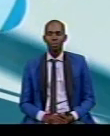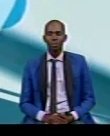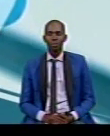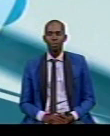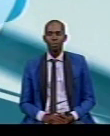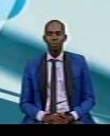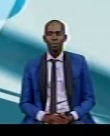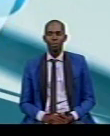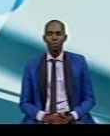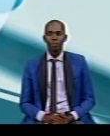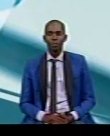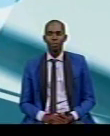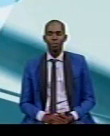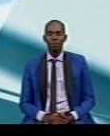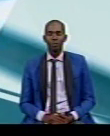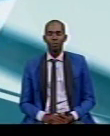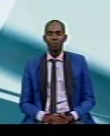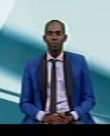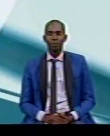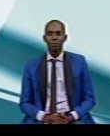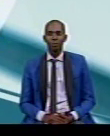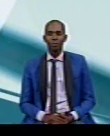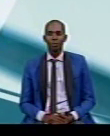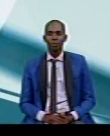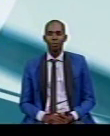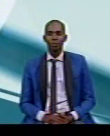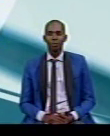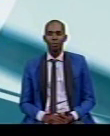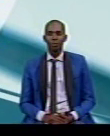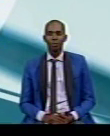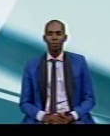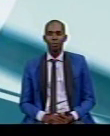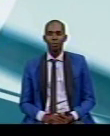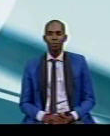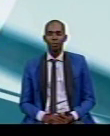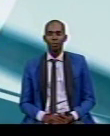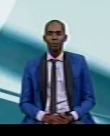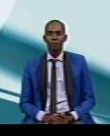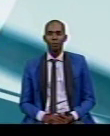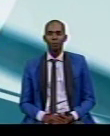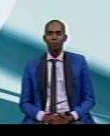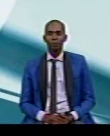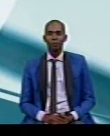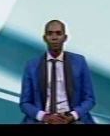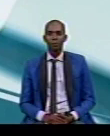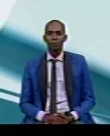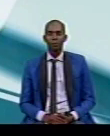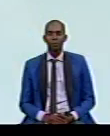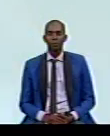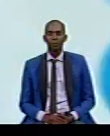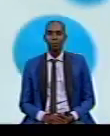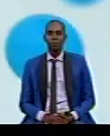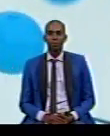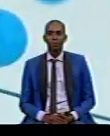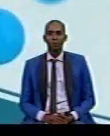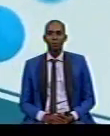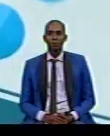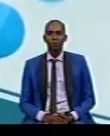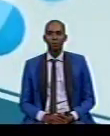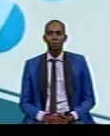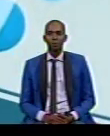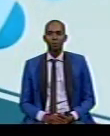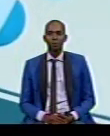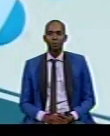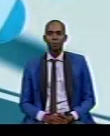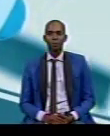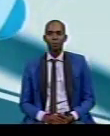is going to answer now and give you salvation. I didn't hear your amen there now. And as we